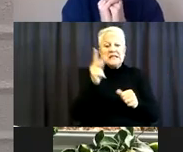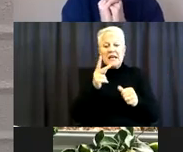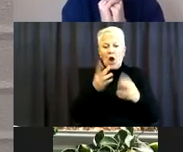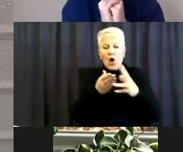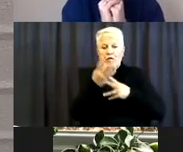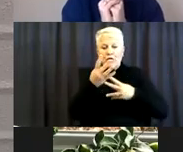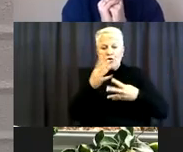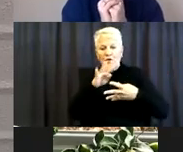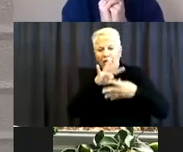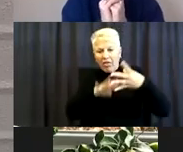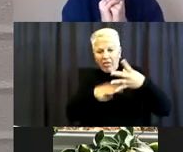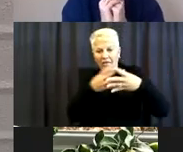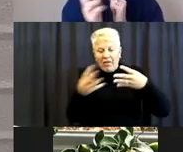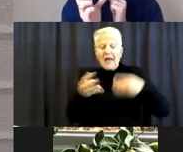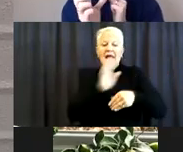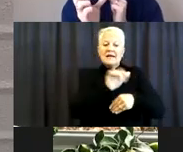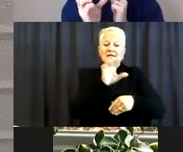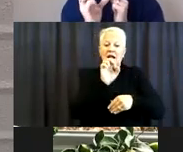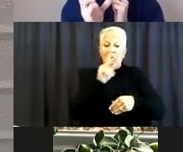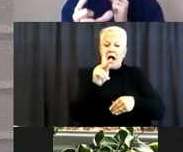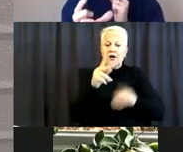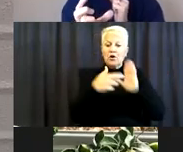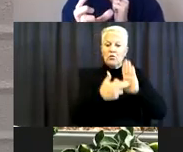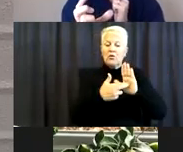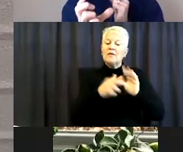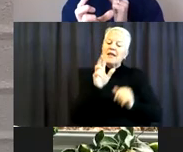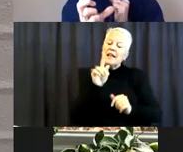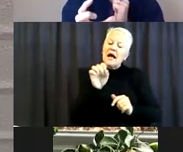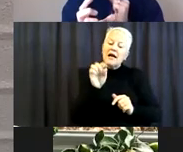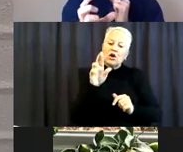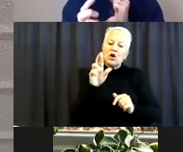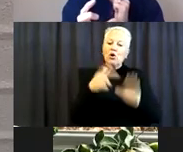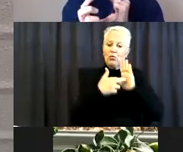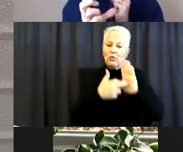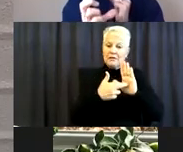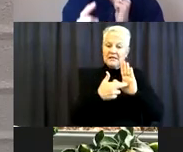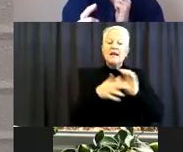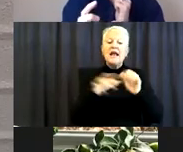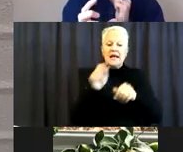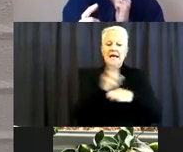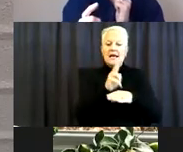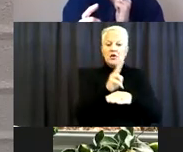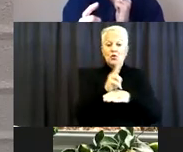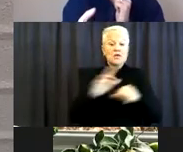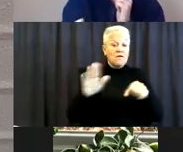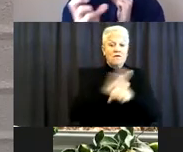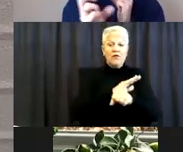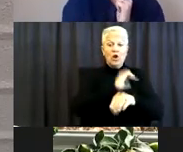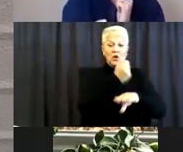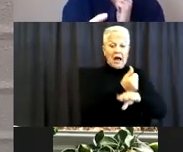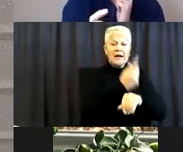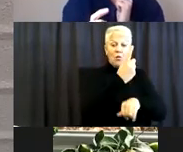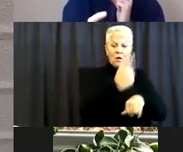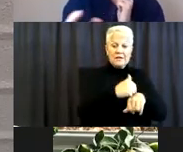his locker representation is the shank that we've cut off of a lock. He used the whole lock at one point, and now